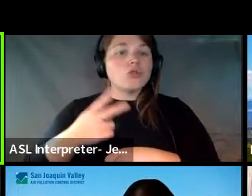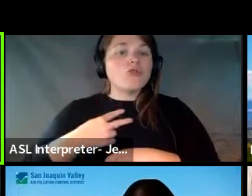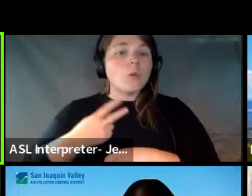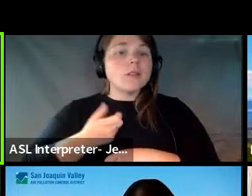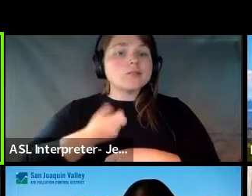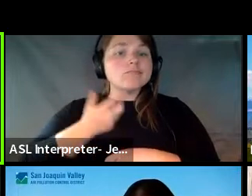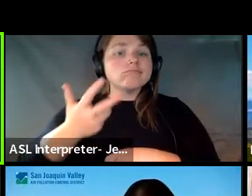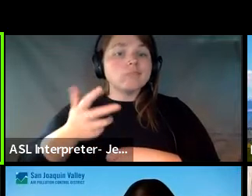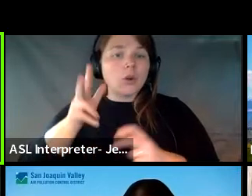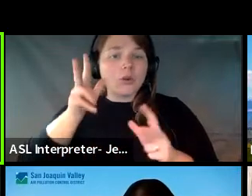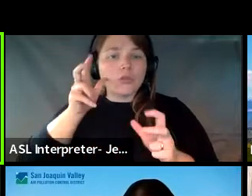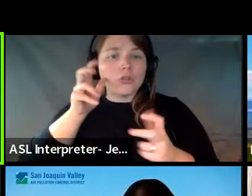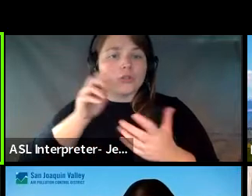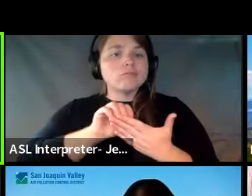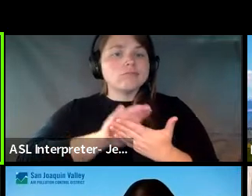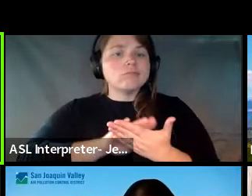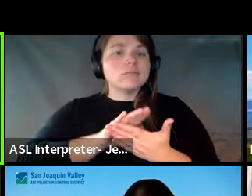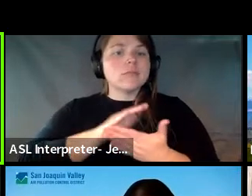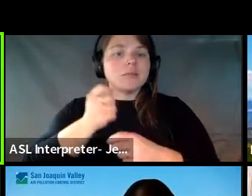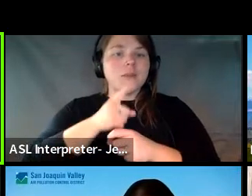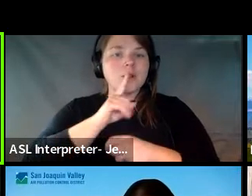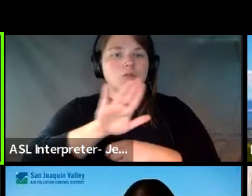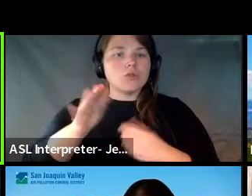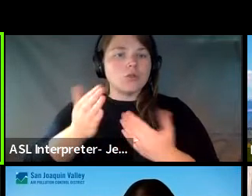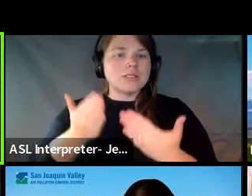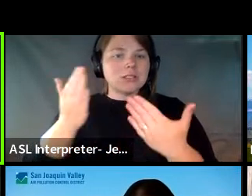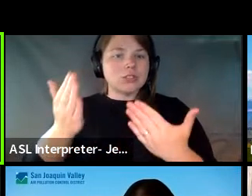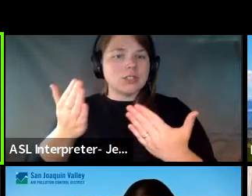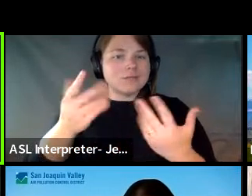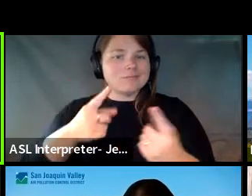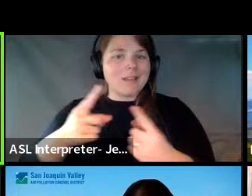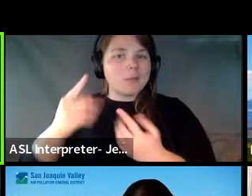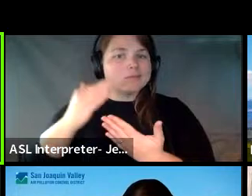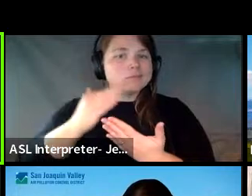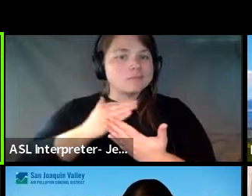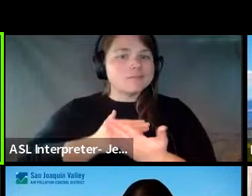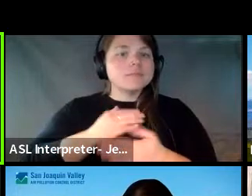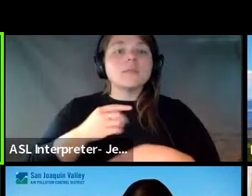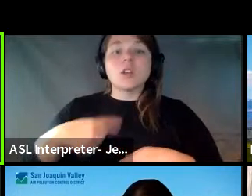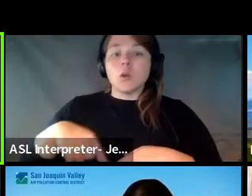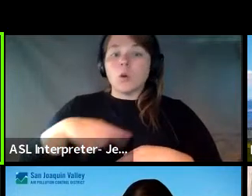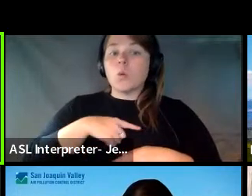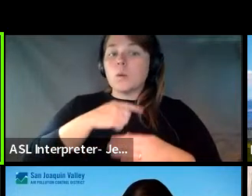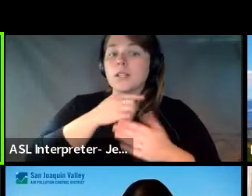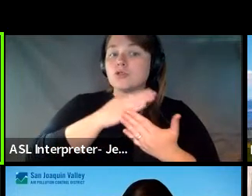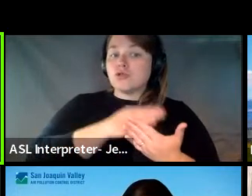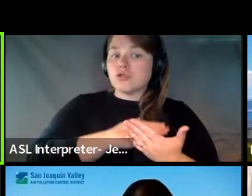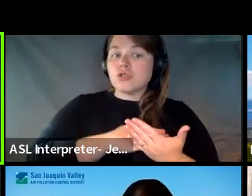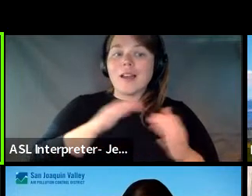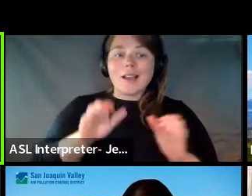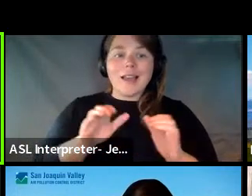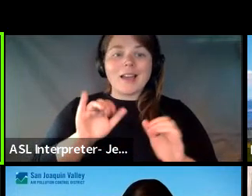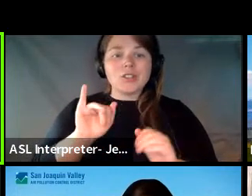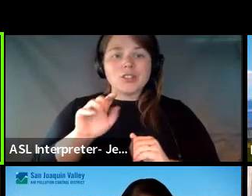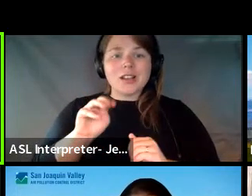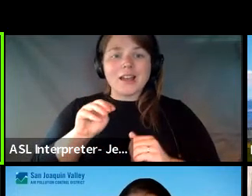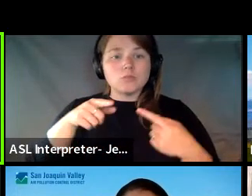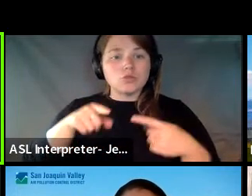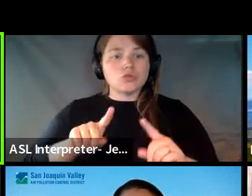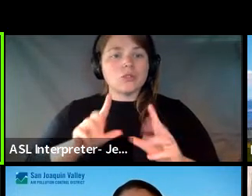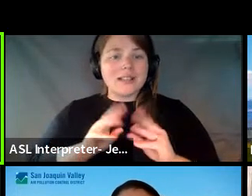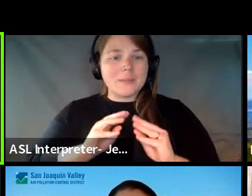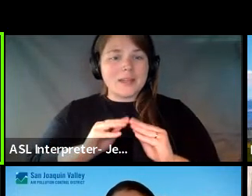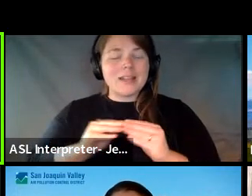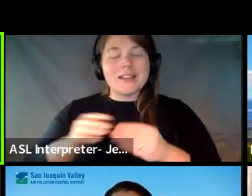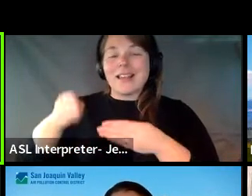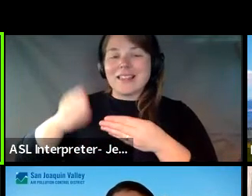towards implementing your suggestions are being made. And as a reminder, we do track action items throughout the meeting. And during the end of